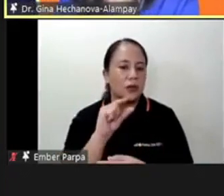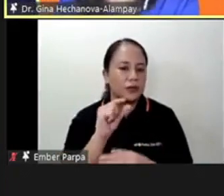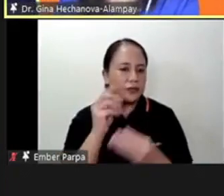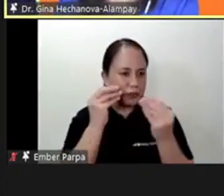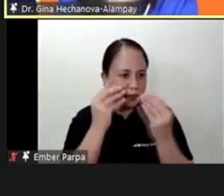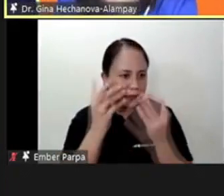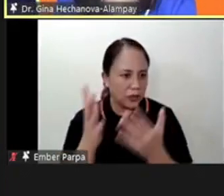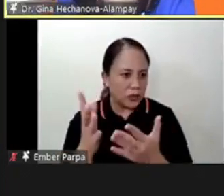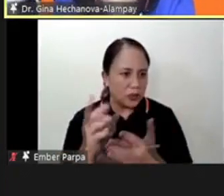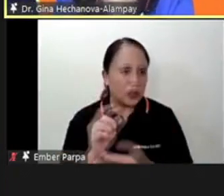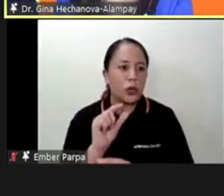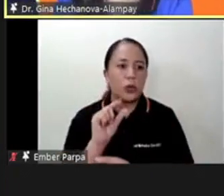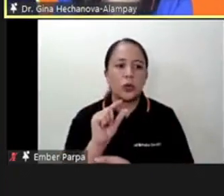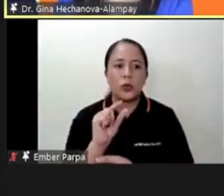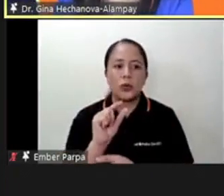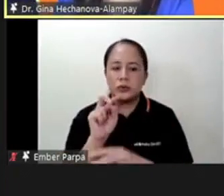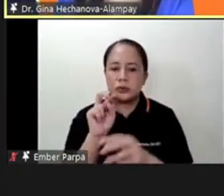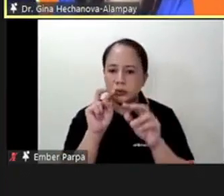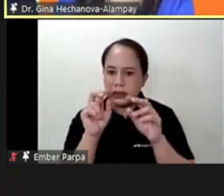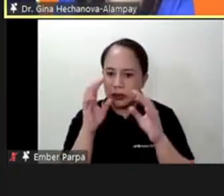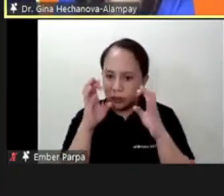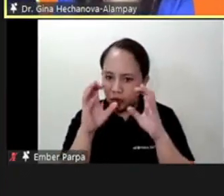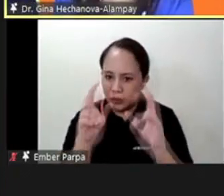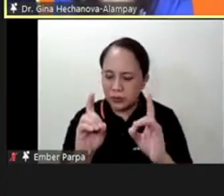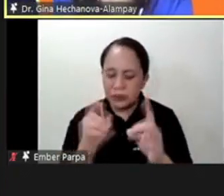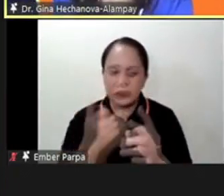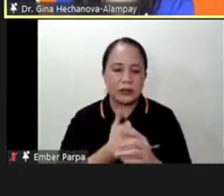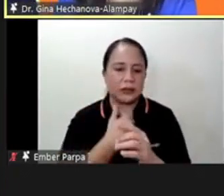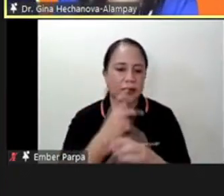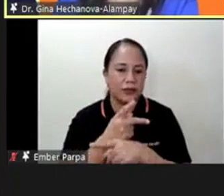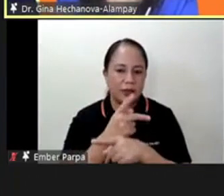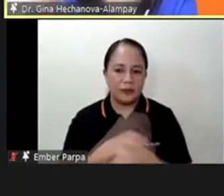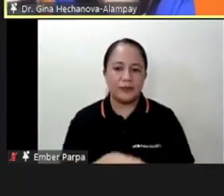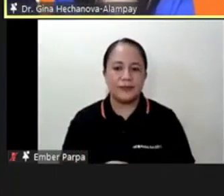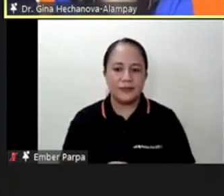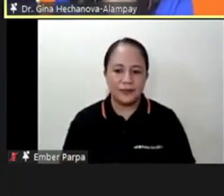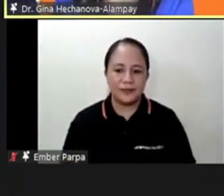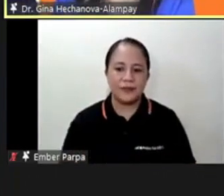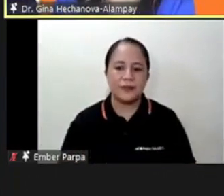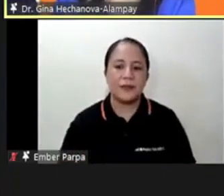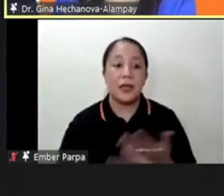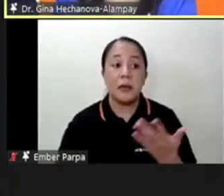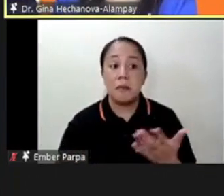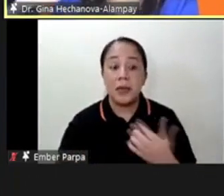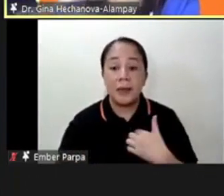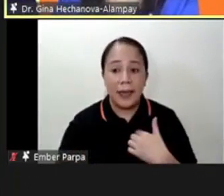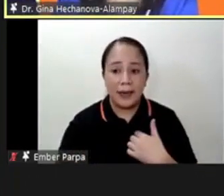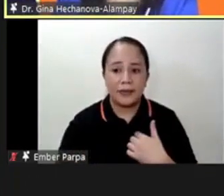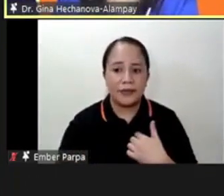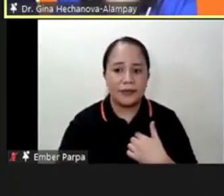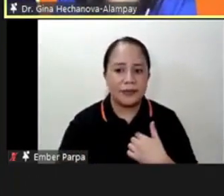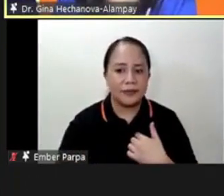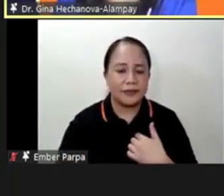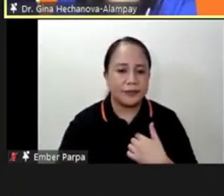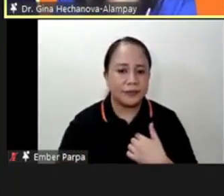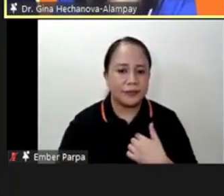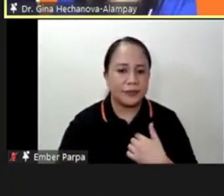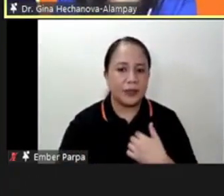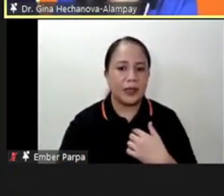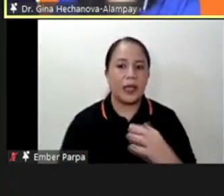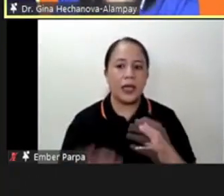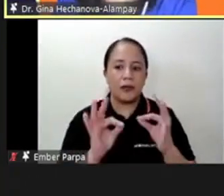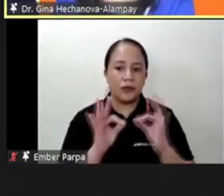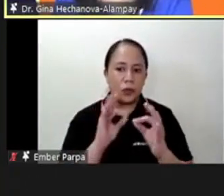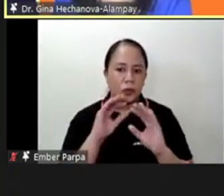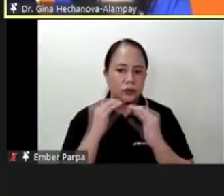information, with a little bit of education on self-care. We might also, if you're in an